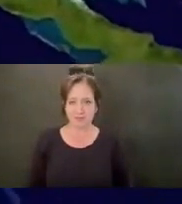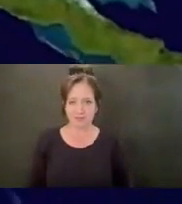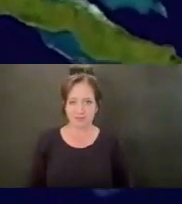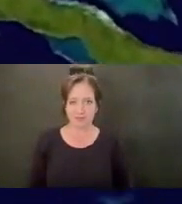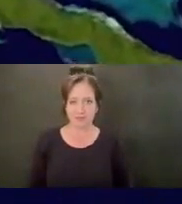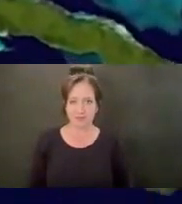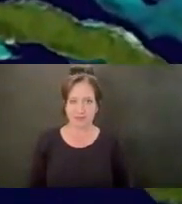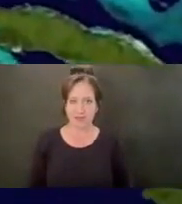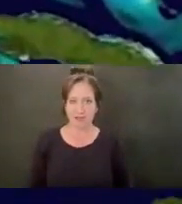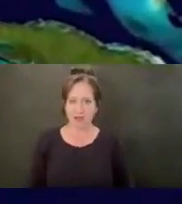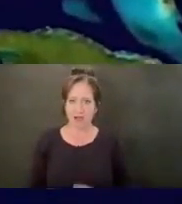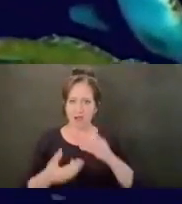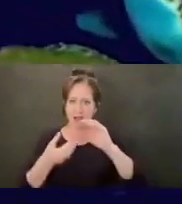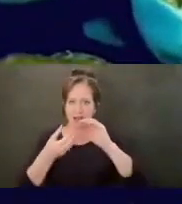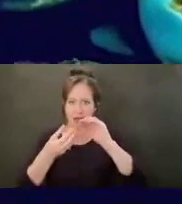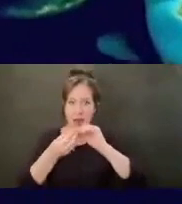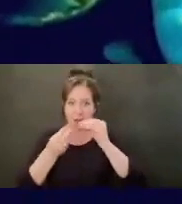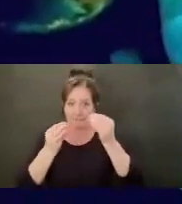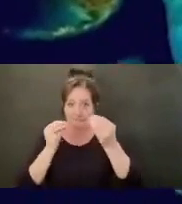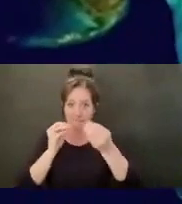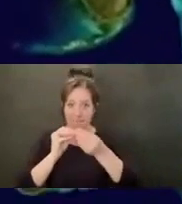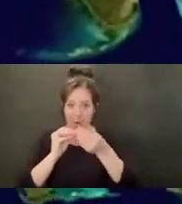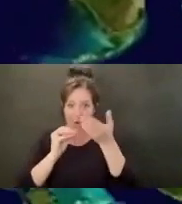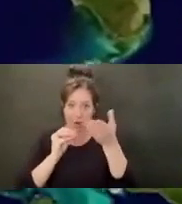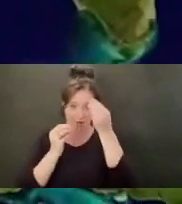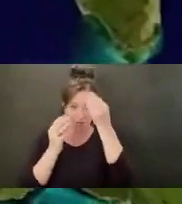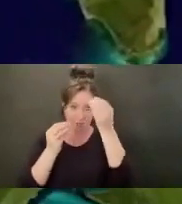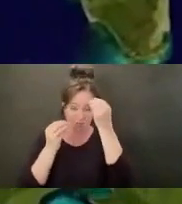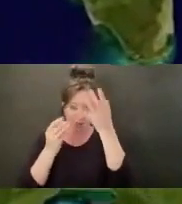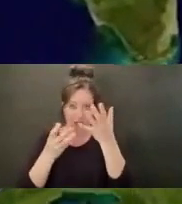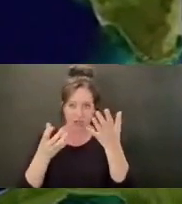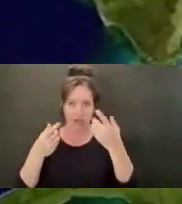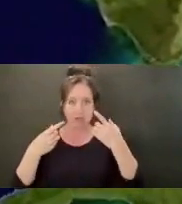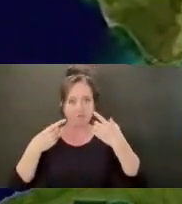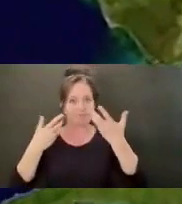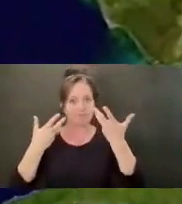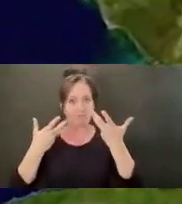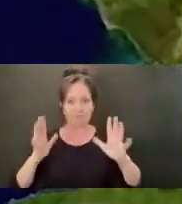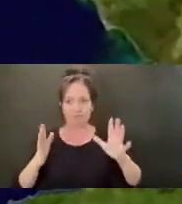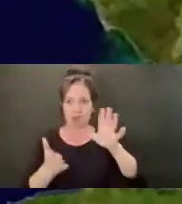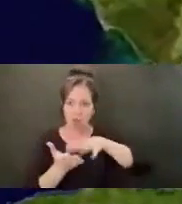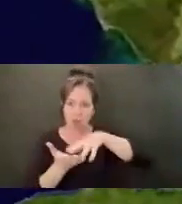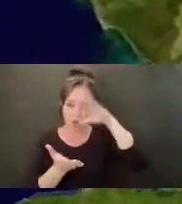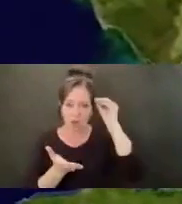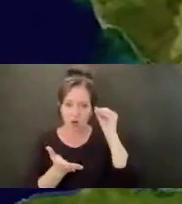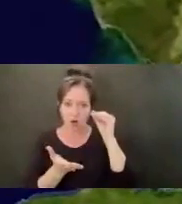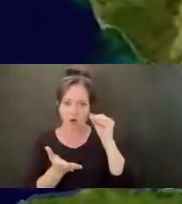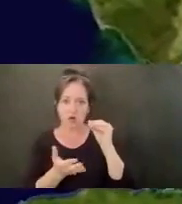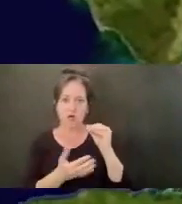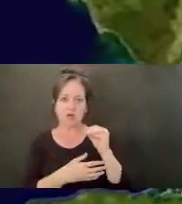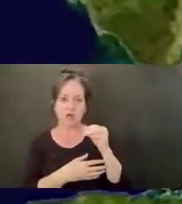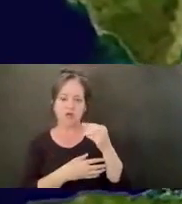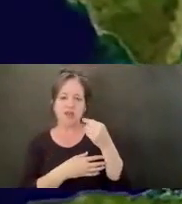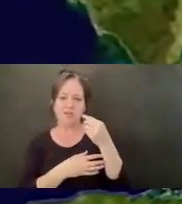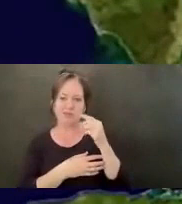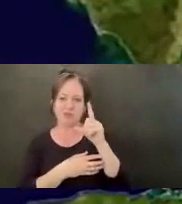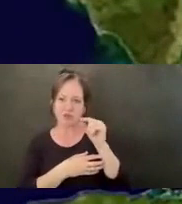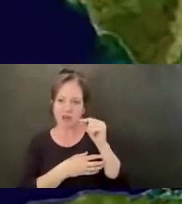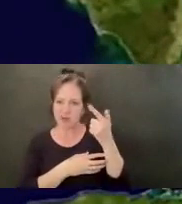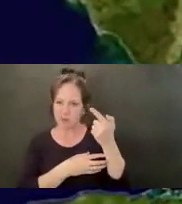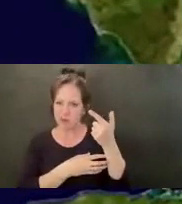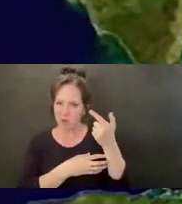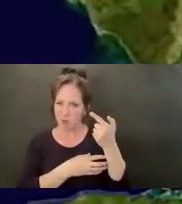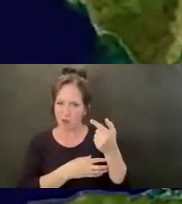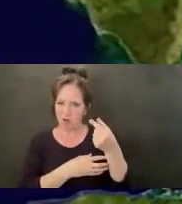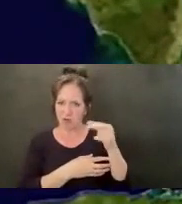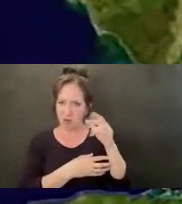The numbers are in. The 2021 Gulf of Mexico hypoxic zone, or dead zone, an area of